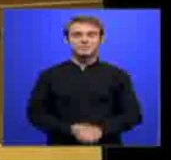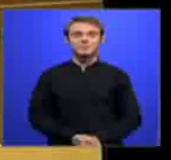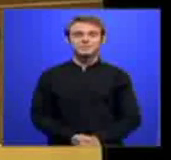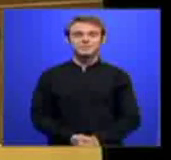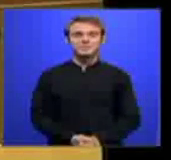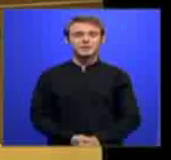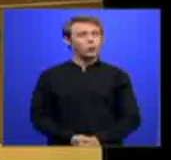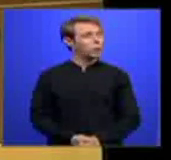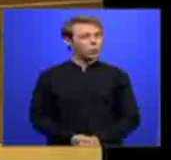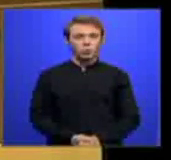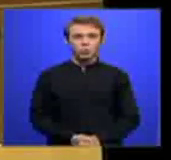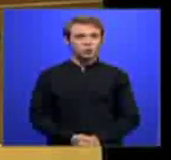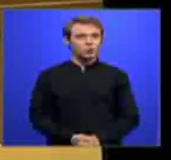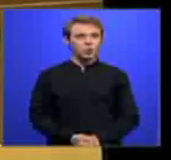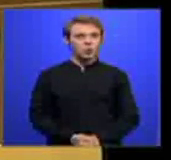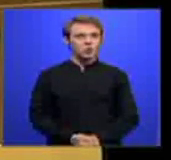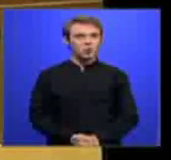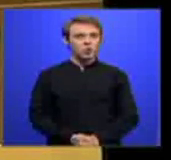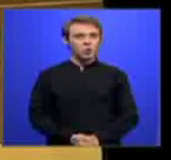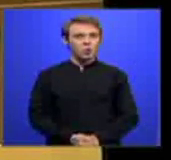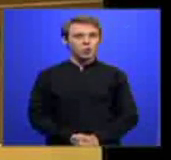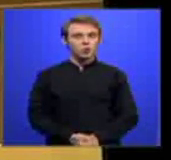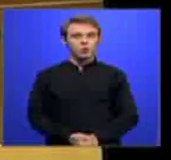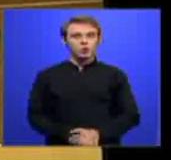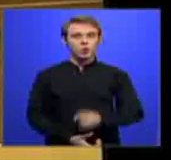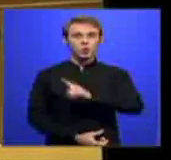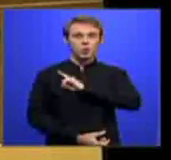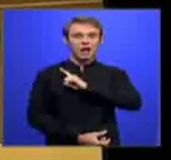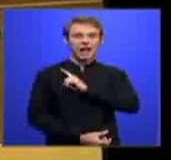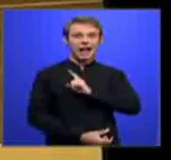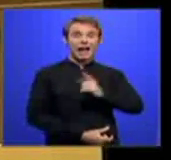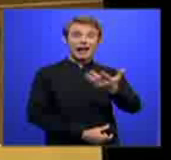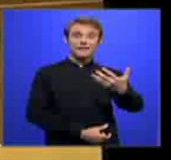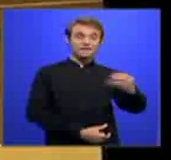nayihleka kangaka le ka 50-50 khona bangayifuni.